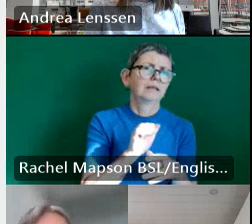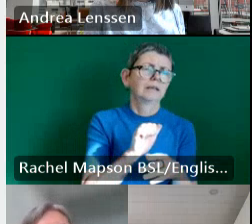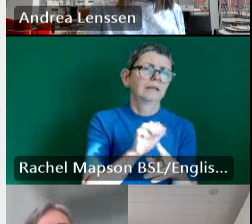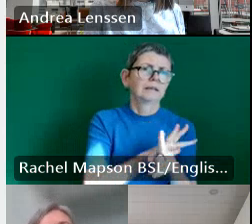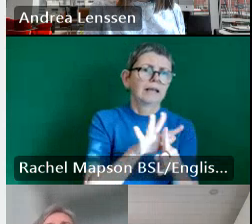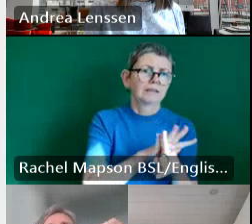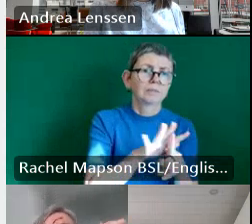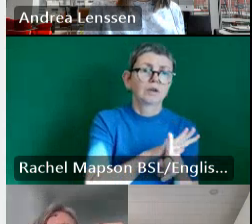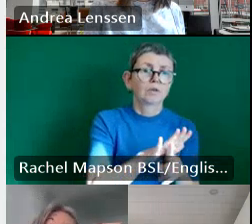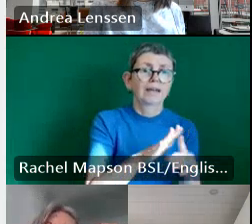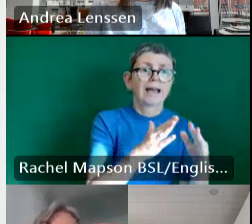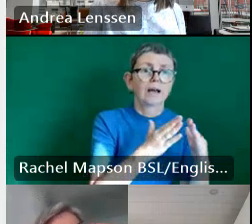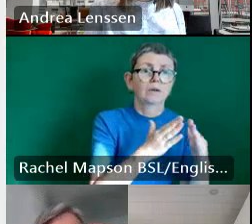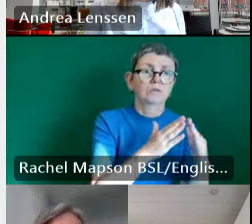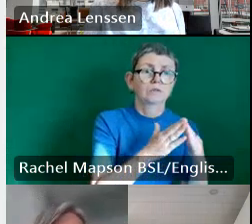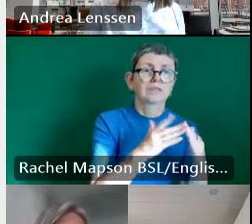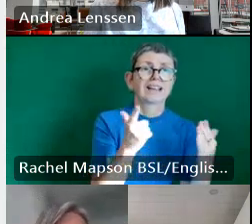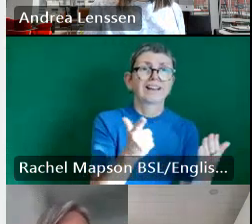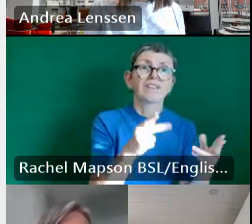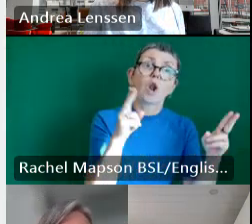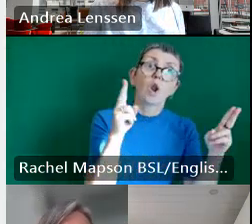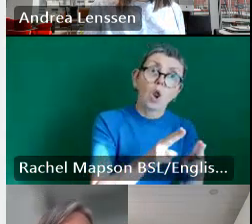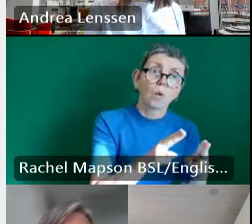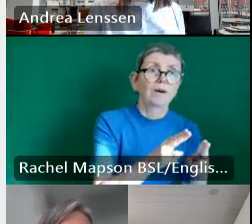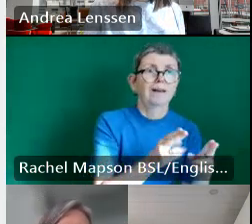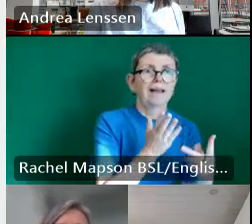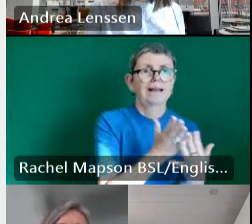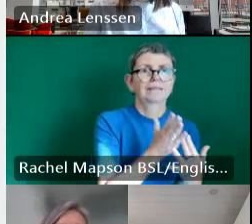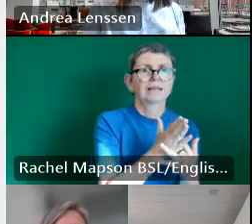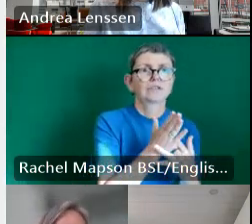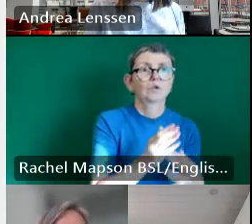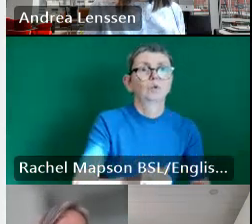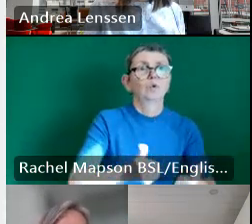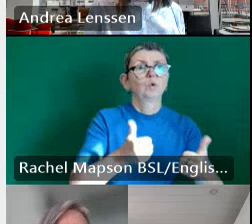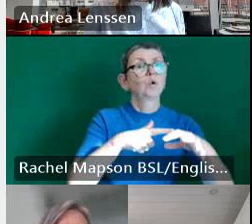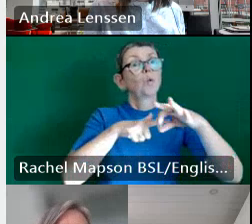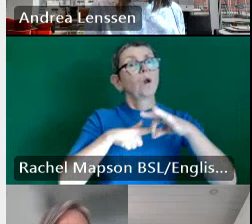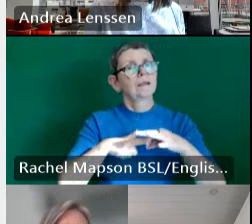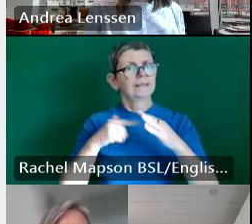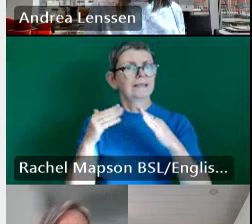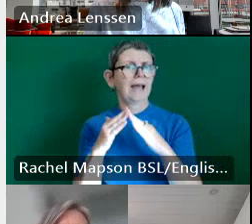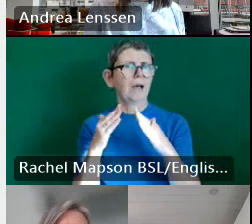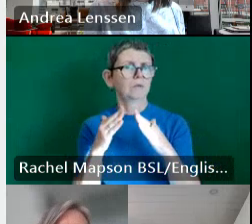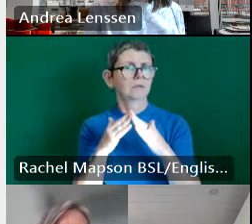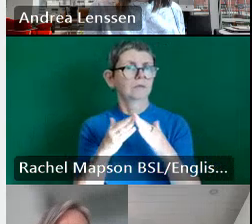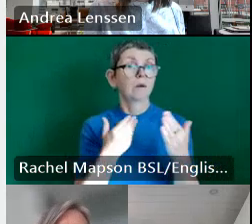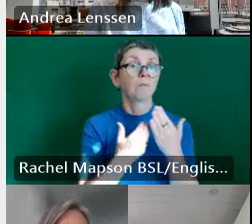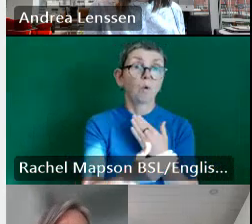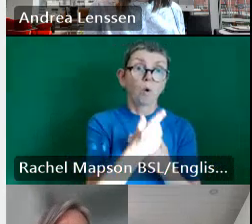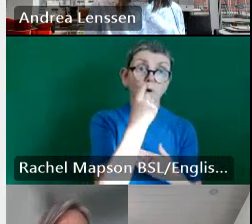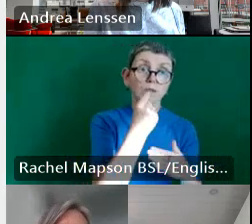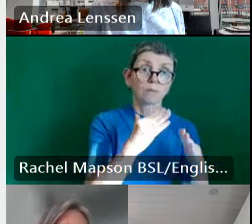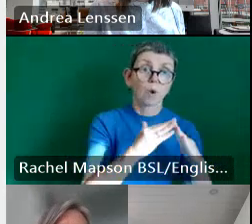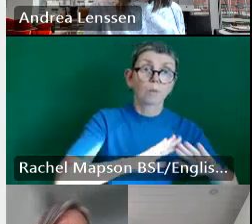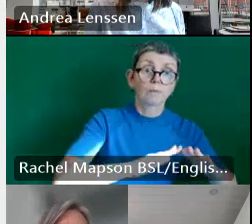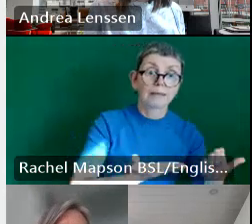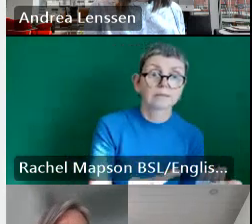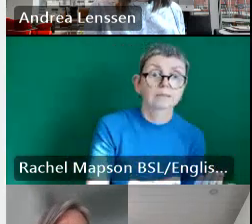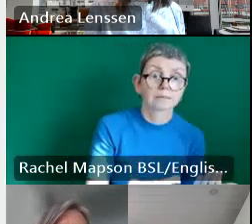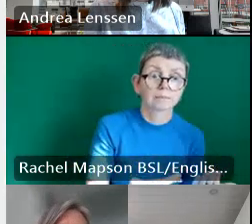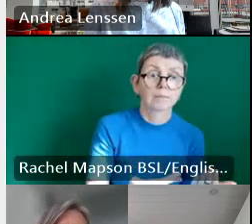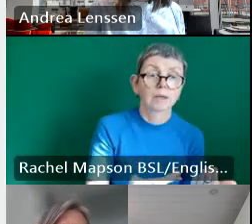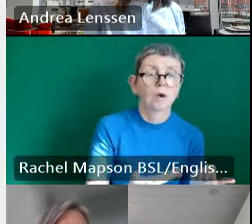to quality housing and more likely to live in overcrowded housing, and more likely to face homelessness, right? The